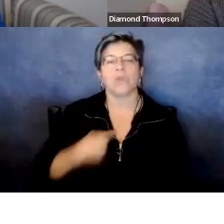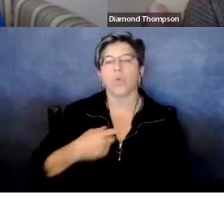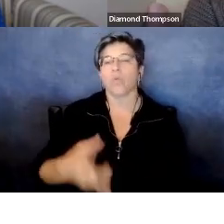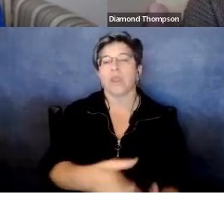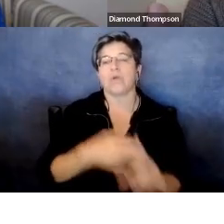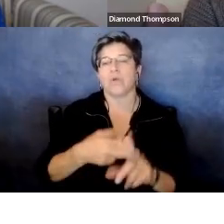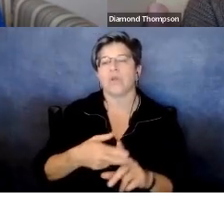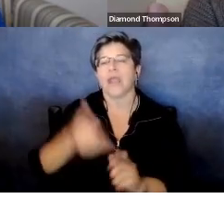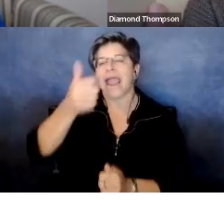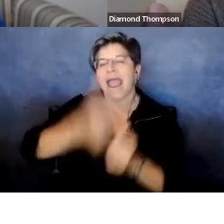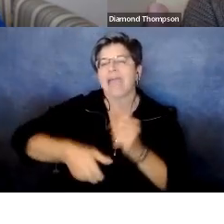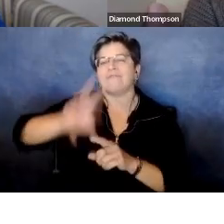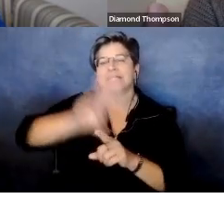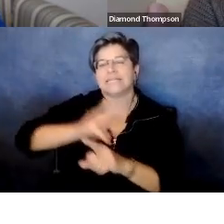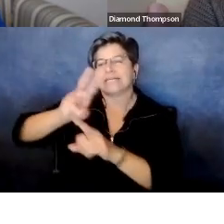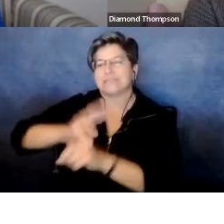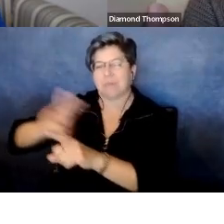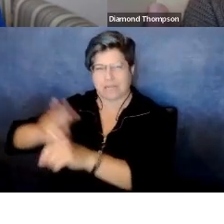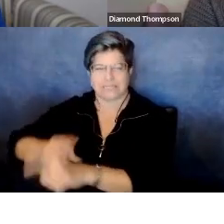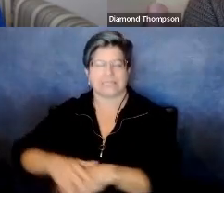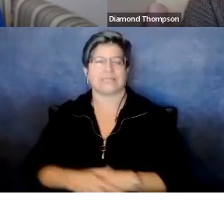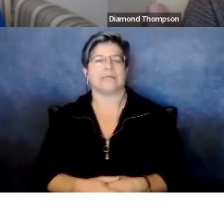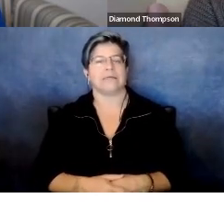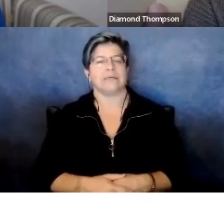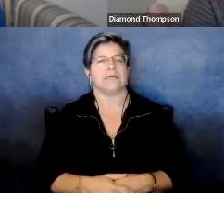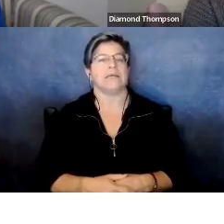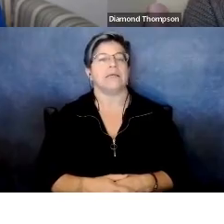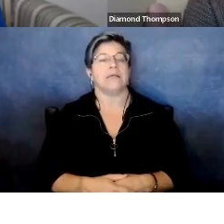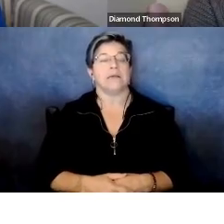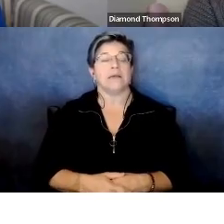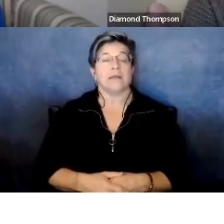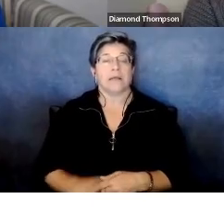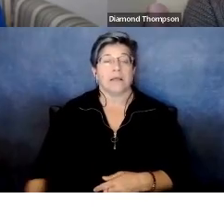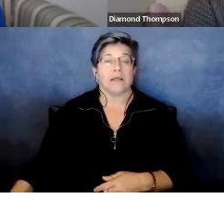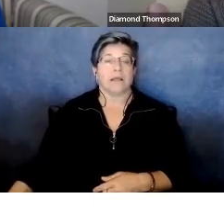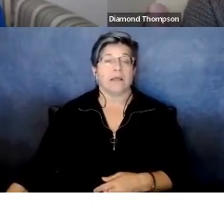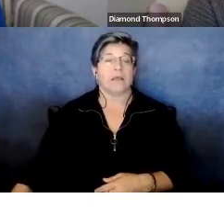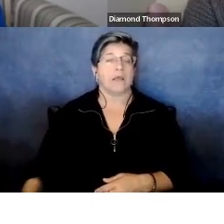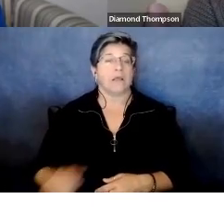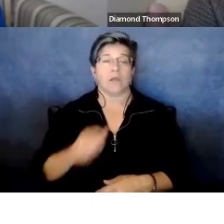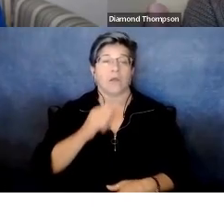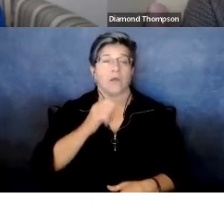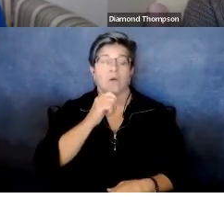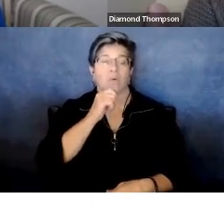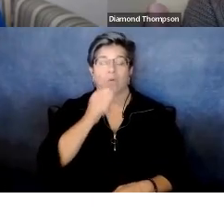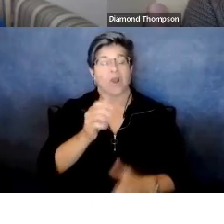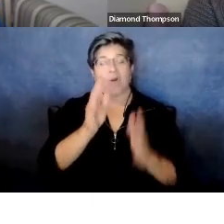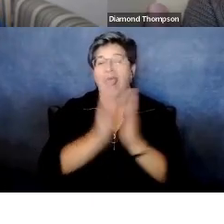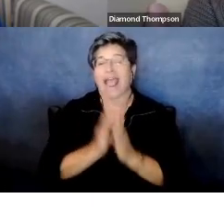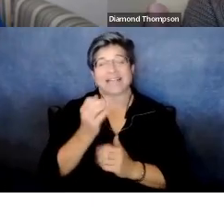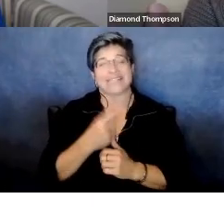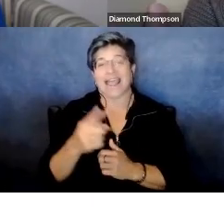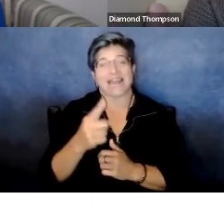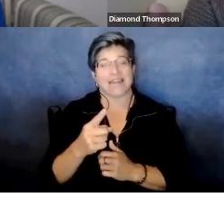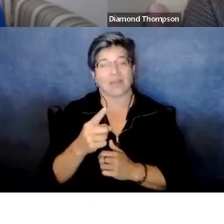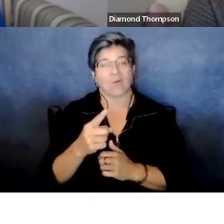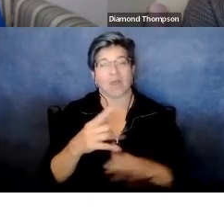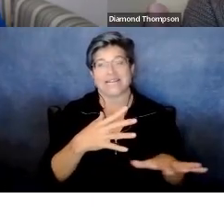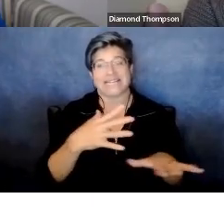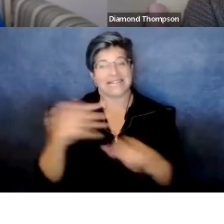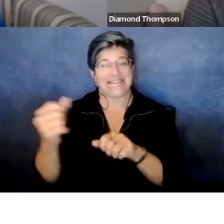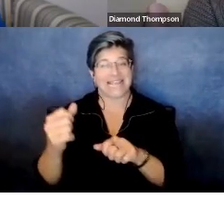on a 6-month cycle, and we do not ever ask anyone to leave once they